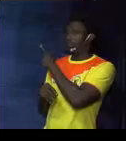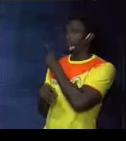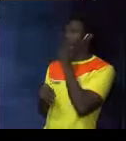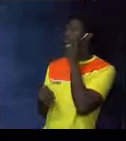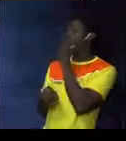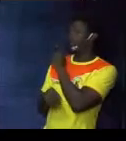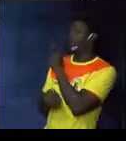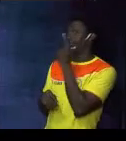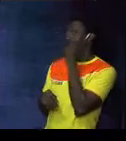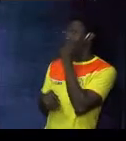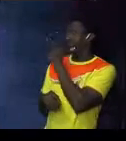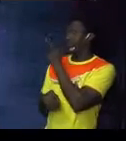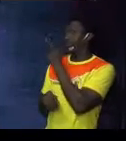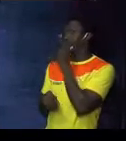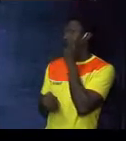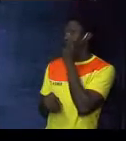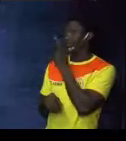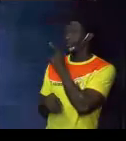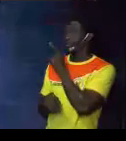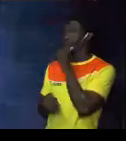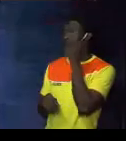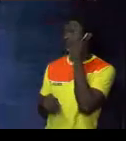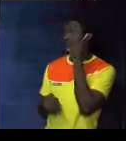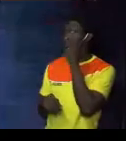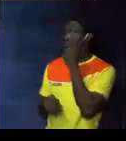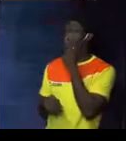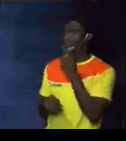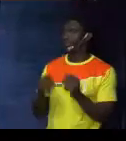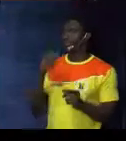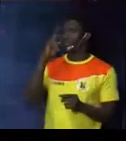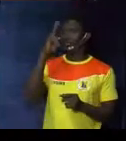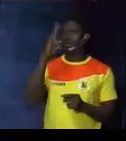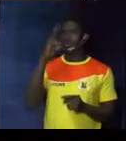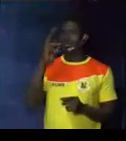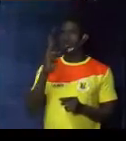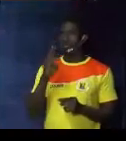get 7. My final answer is 26712,